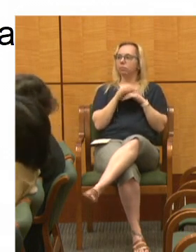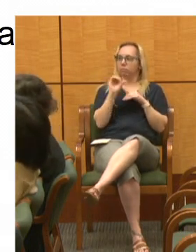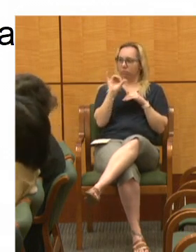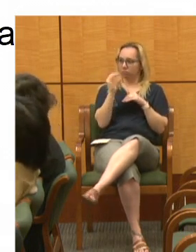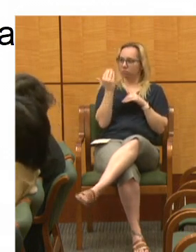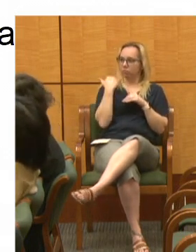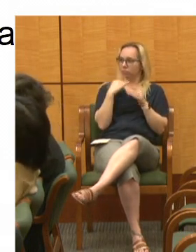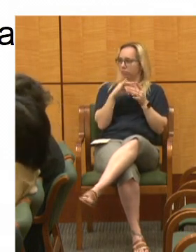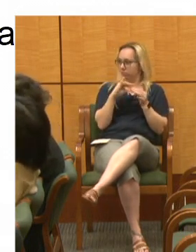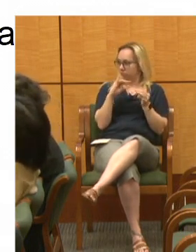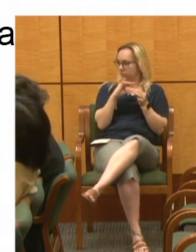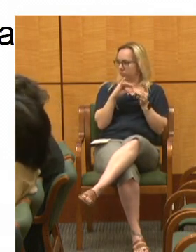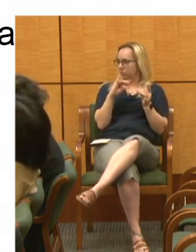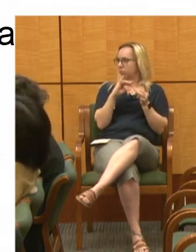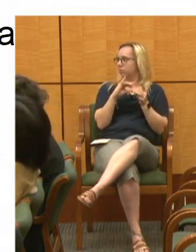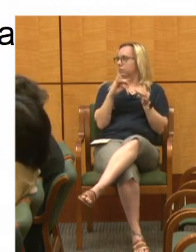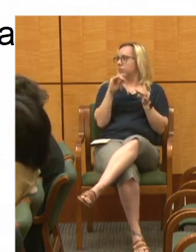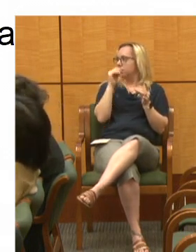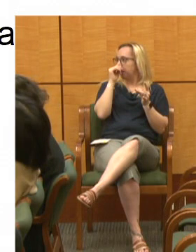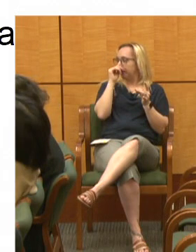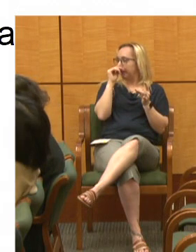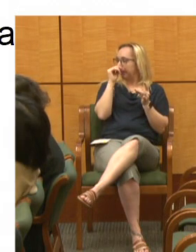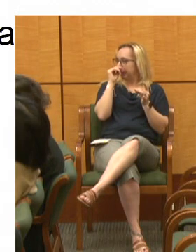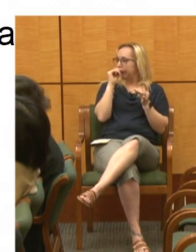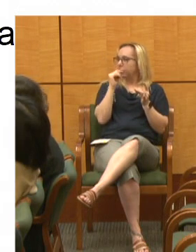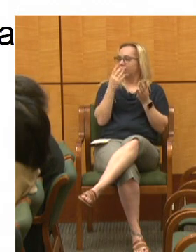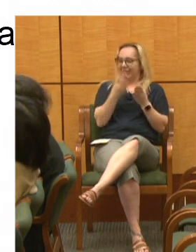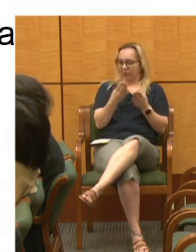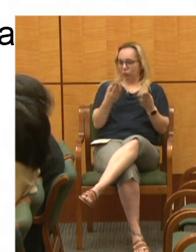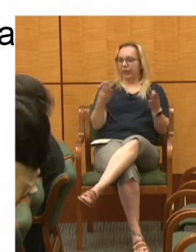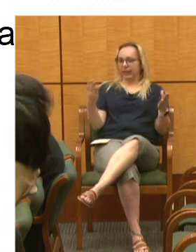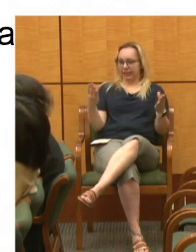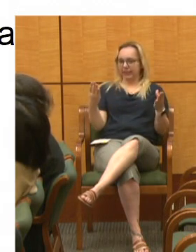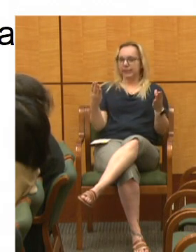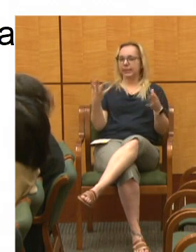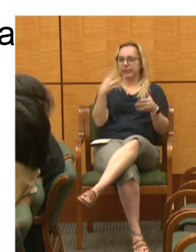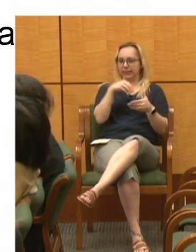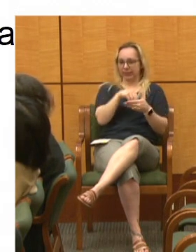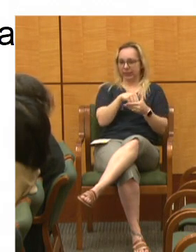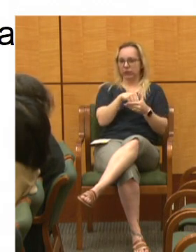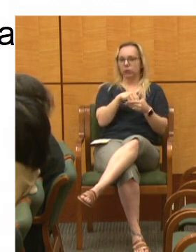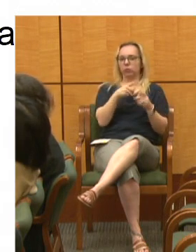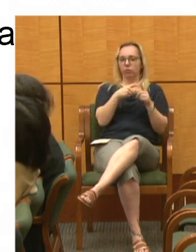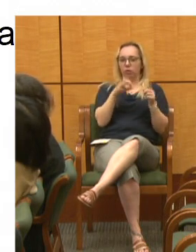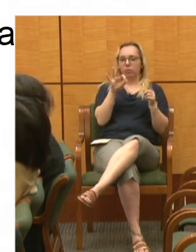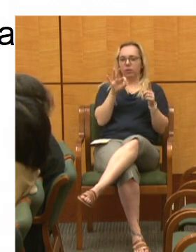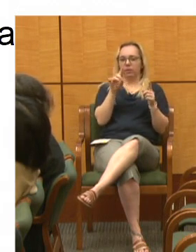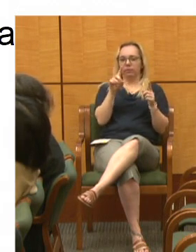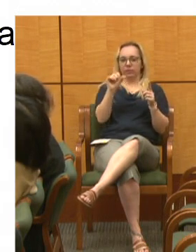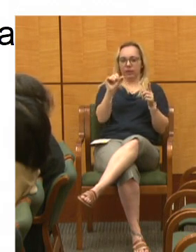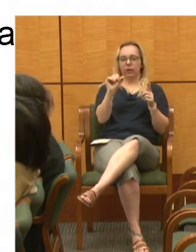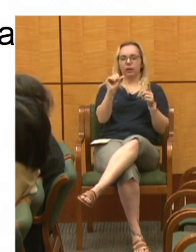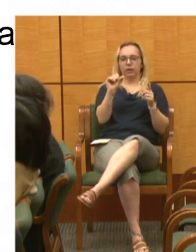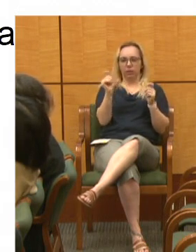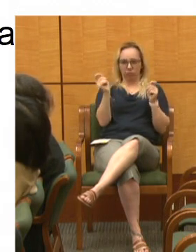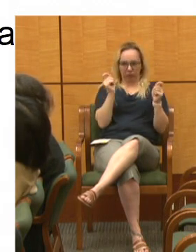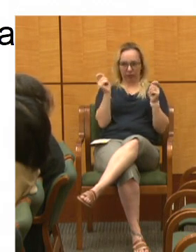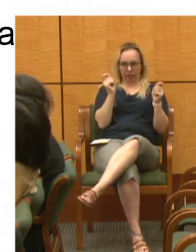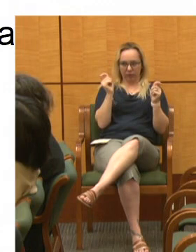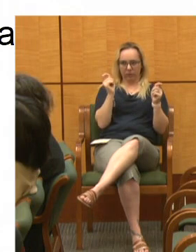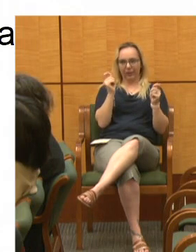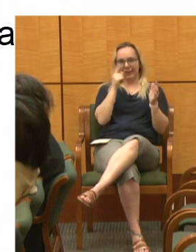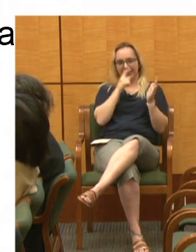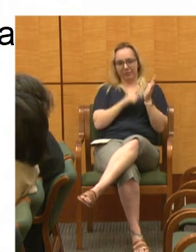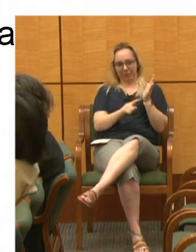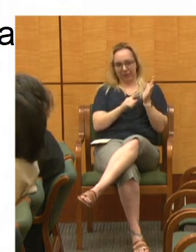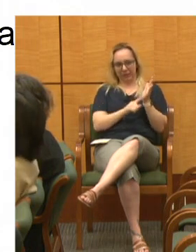Dr. Bassani, pharmaceutical ingredients are required by federal statute to come from FDA-registered and CGMP-inspected manufacturers.